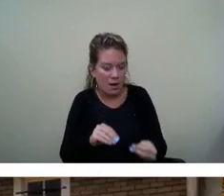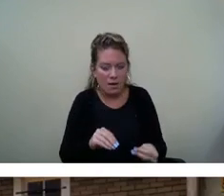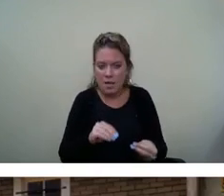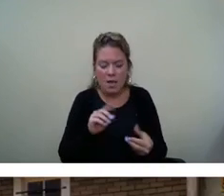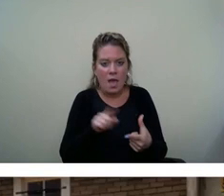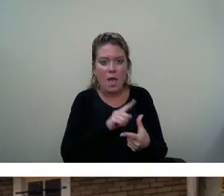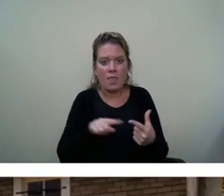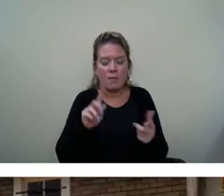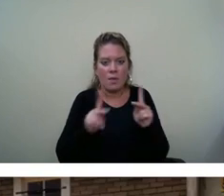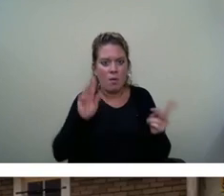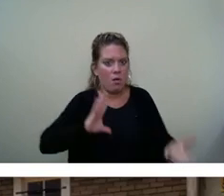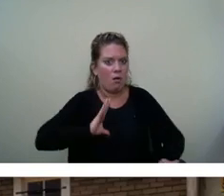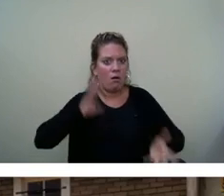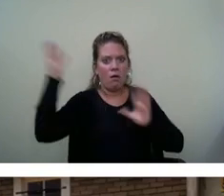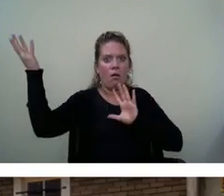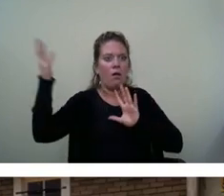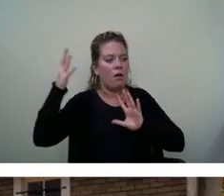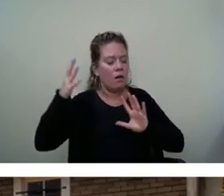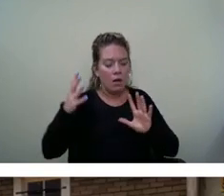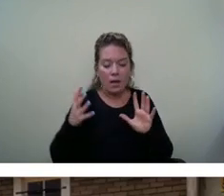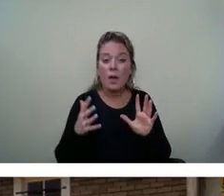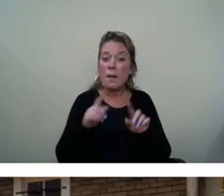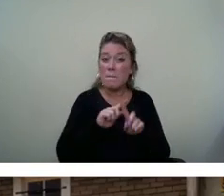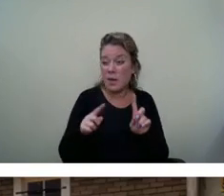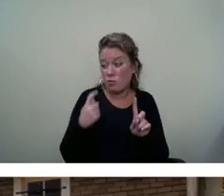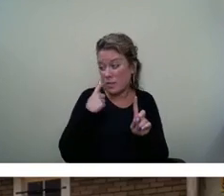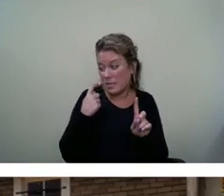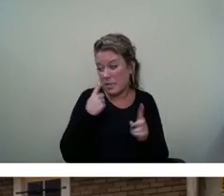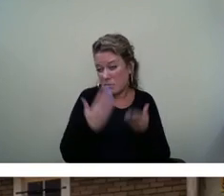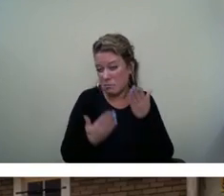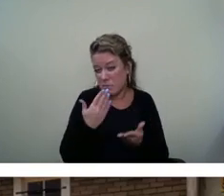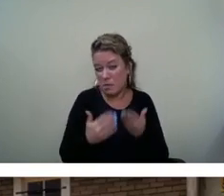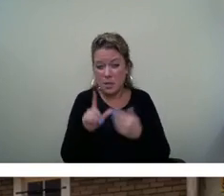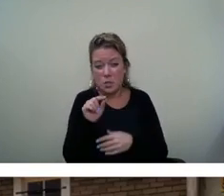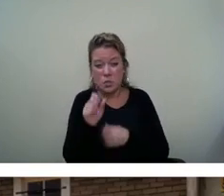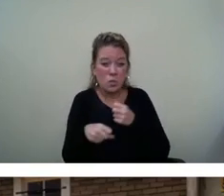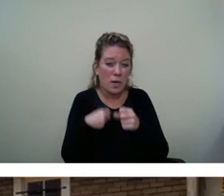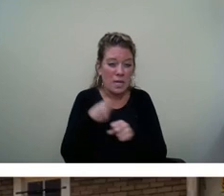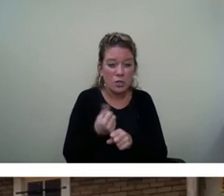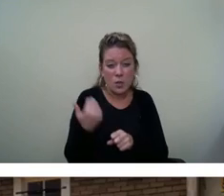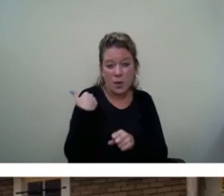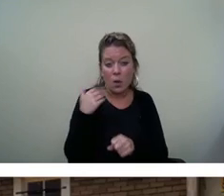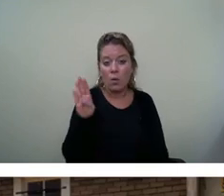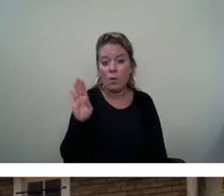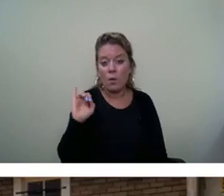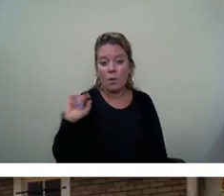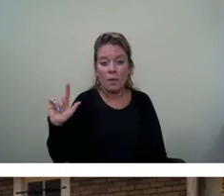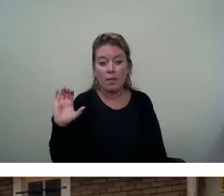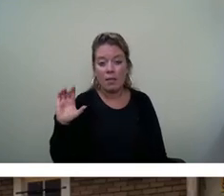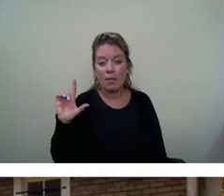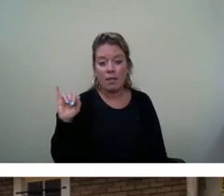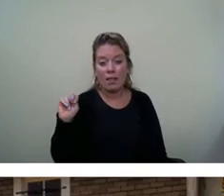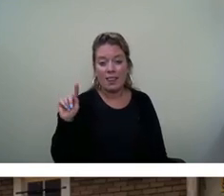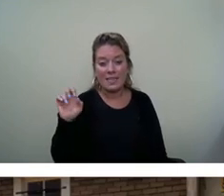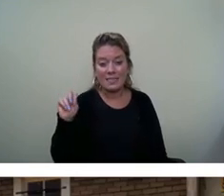But only recently, maybe like over a decade ago, or maybe 2 decades ago, when Bill Clinton was president,